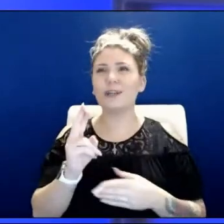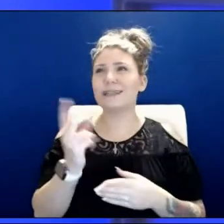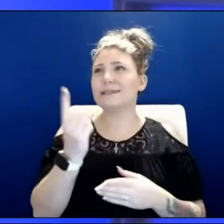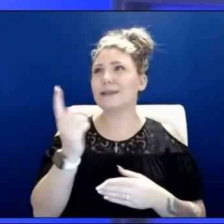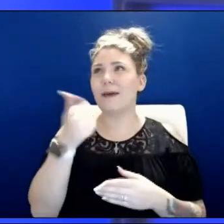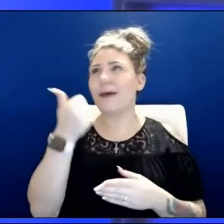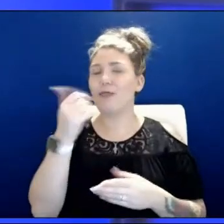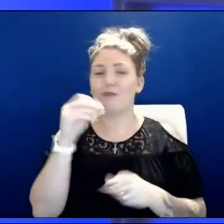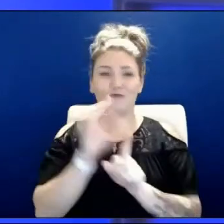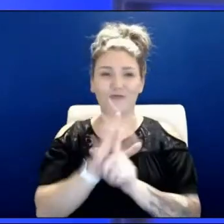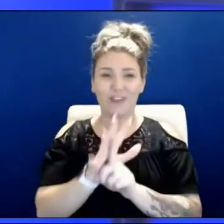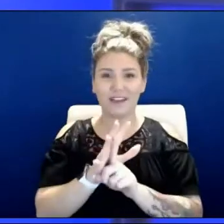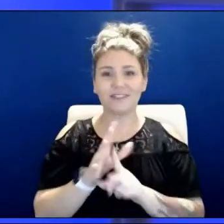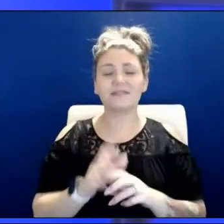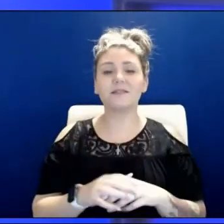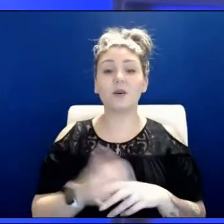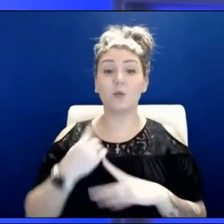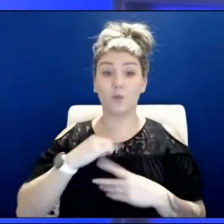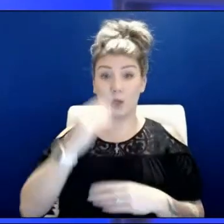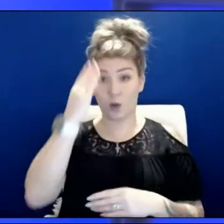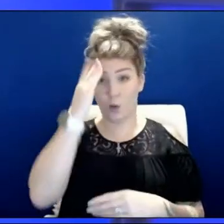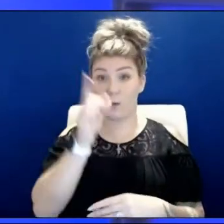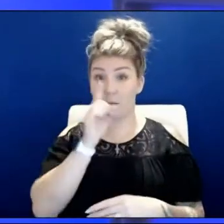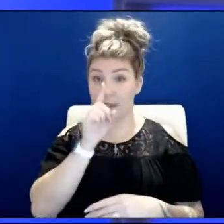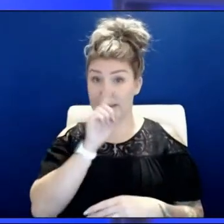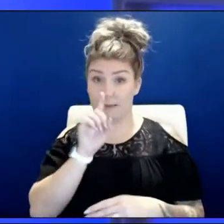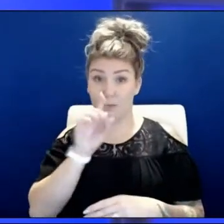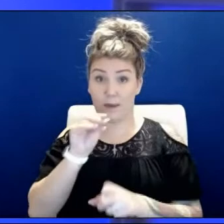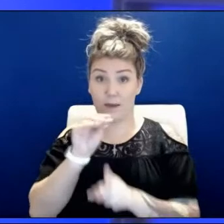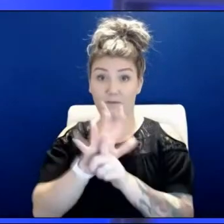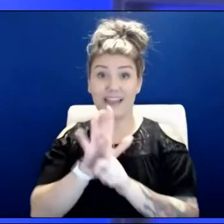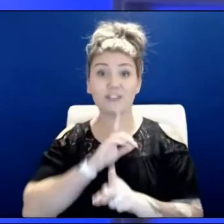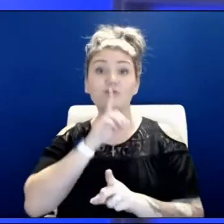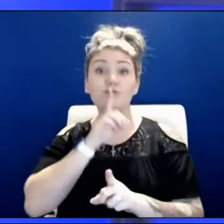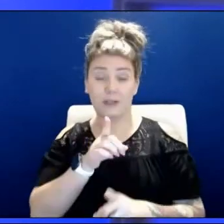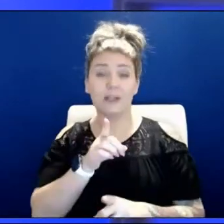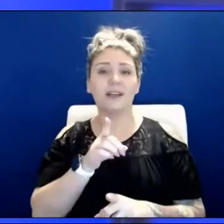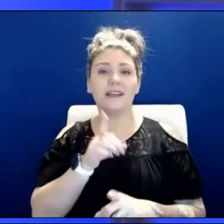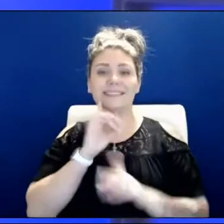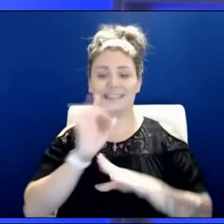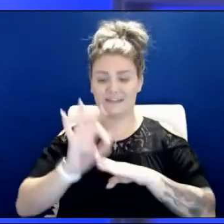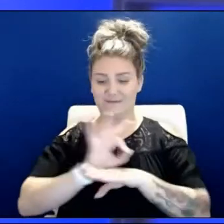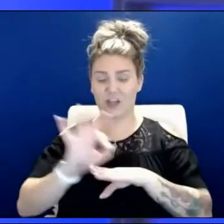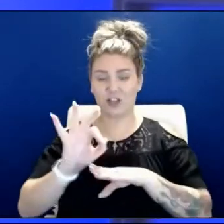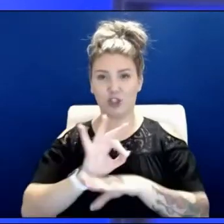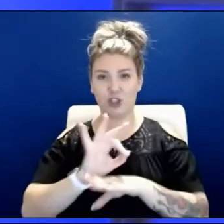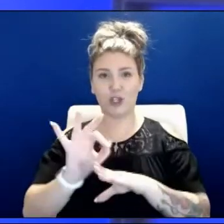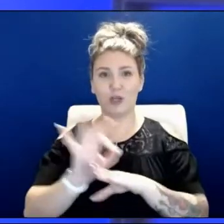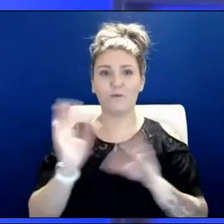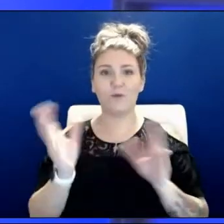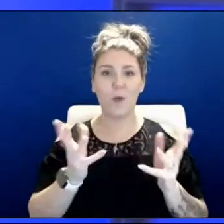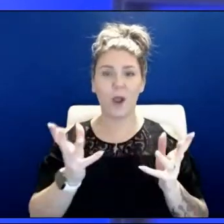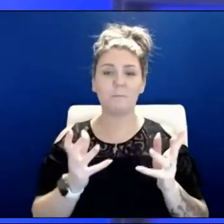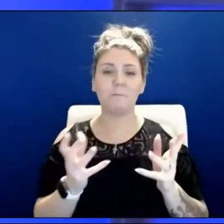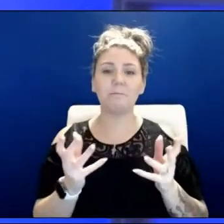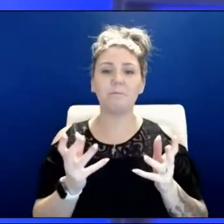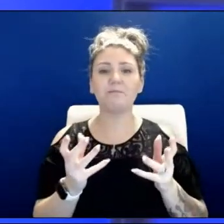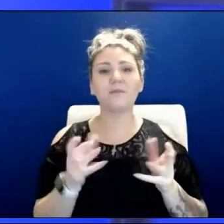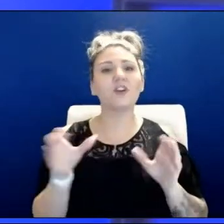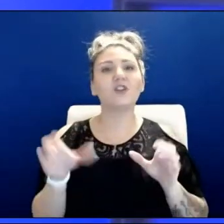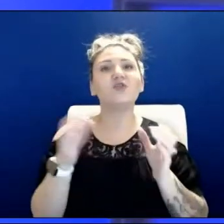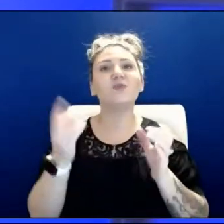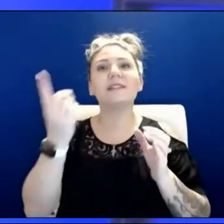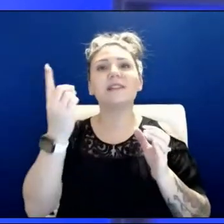We know that the placebo effect is real, right? This is a function of essentially, doing something seems to